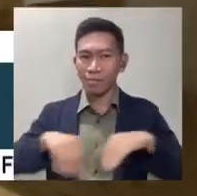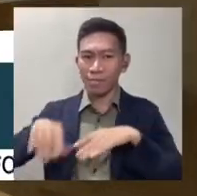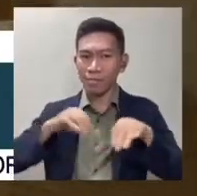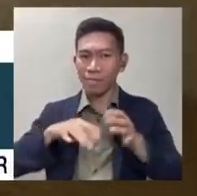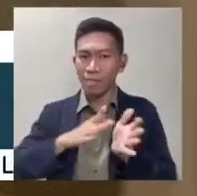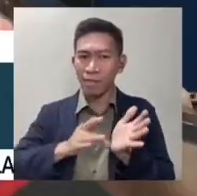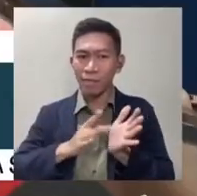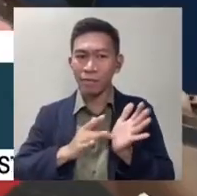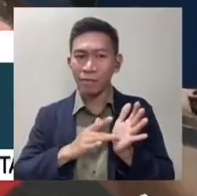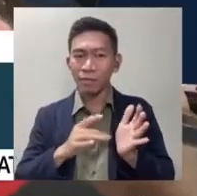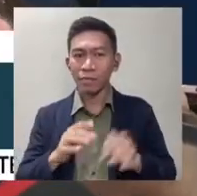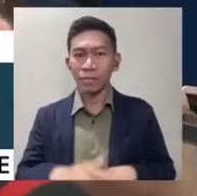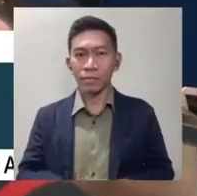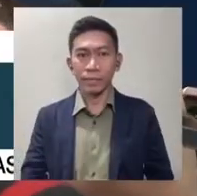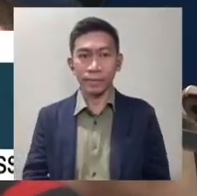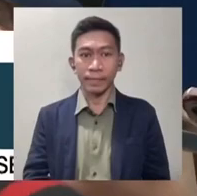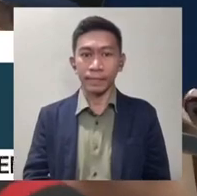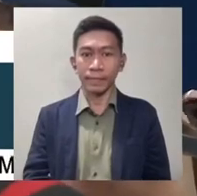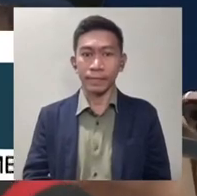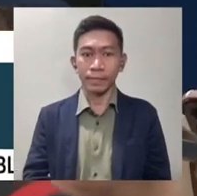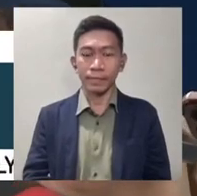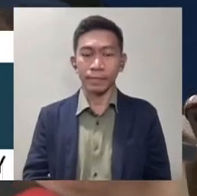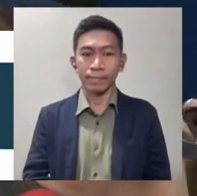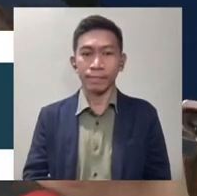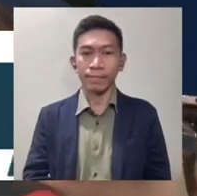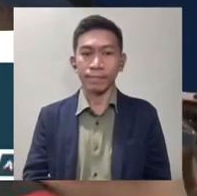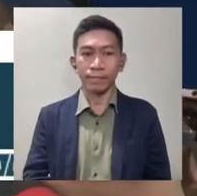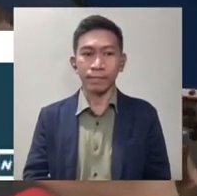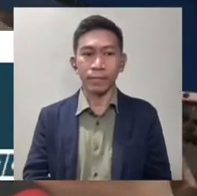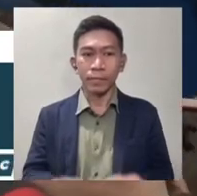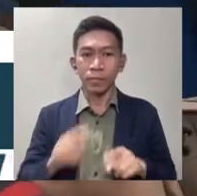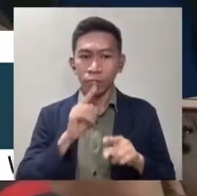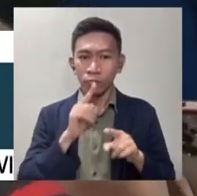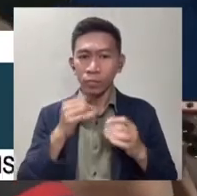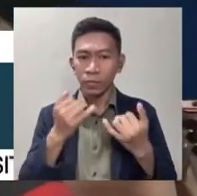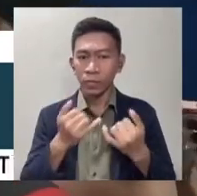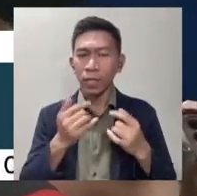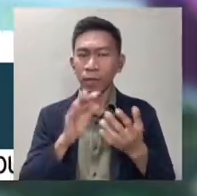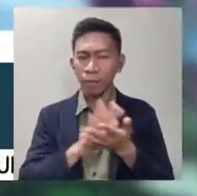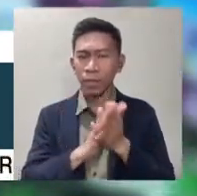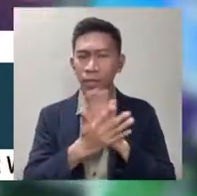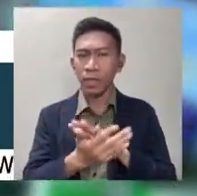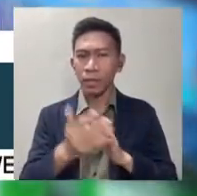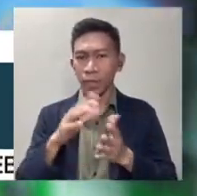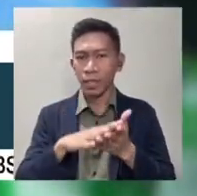at sa nakikita pa ngayon, ganong kagrabe ito eh. And let this be a lesson to everyone.